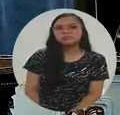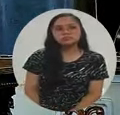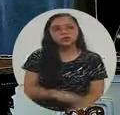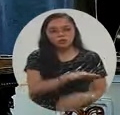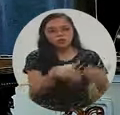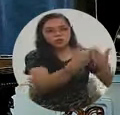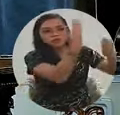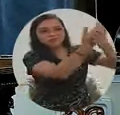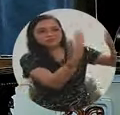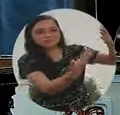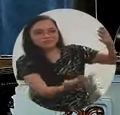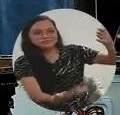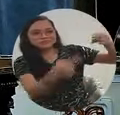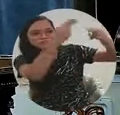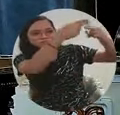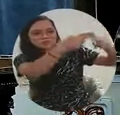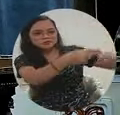Paige, Ellie Cameron,